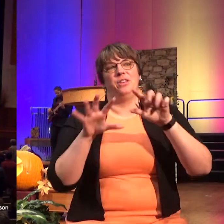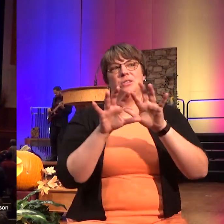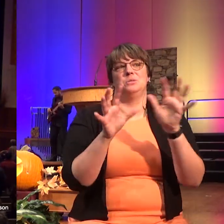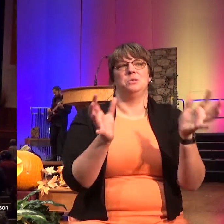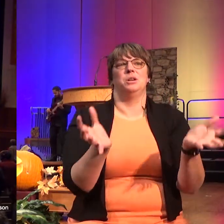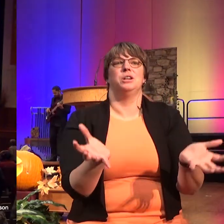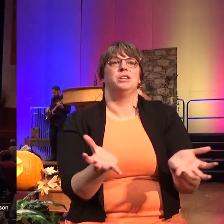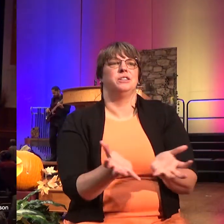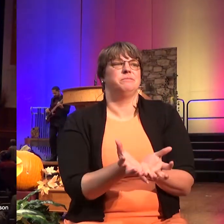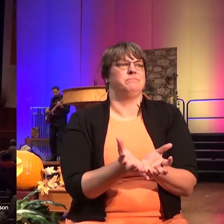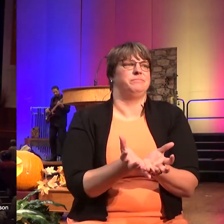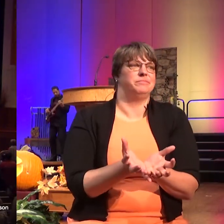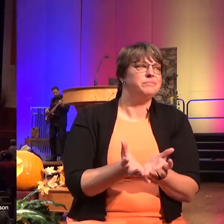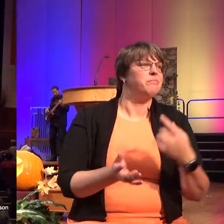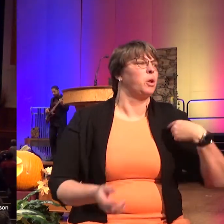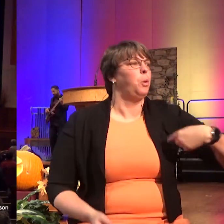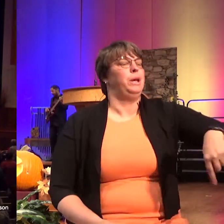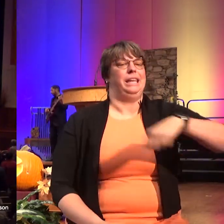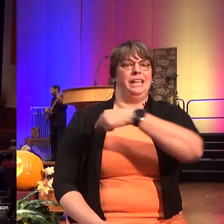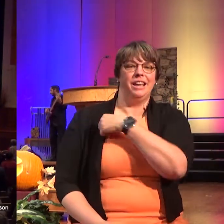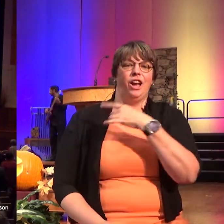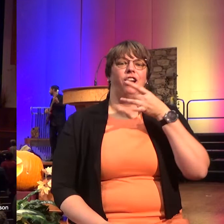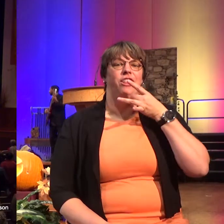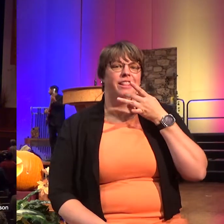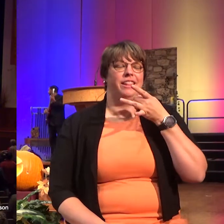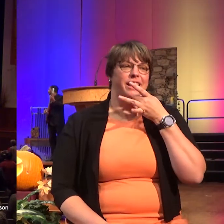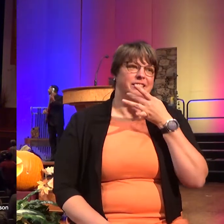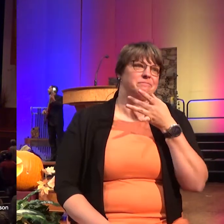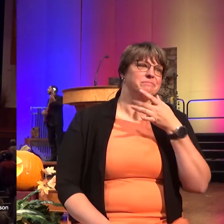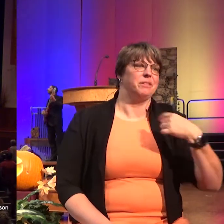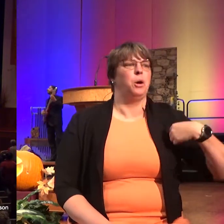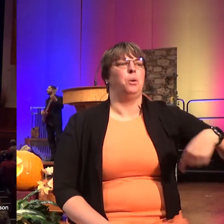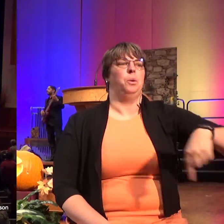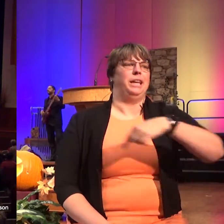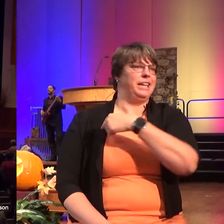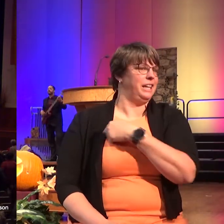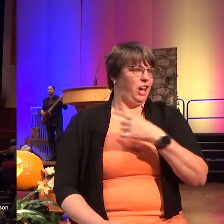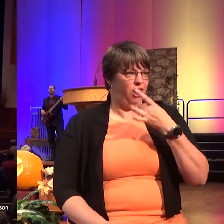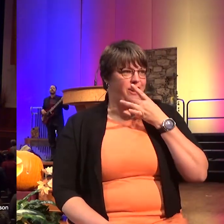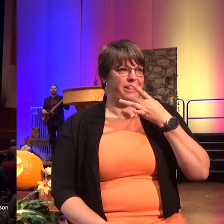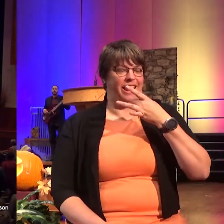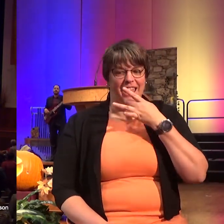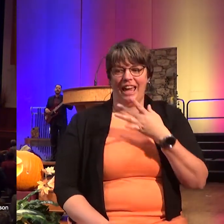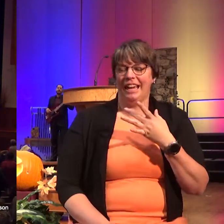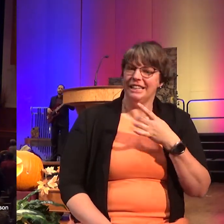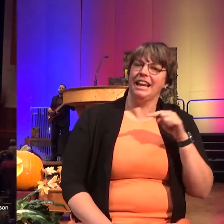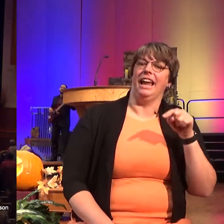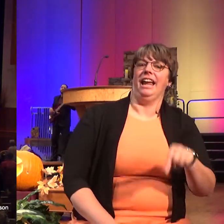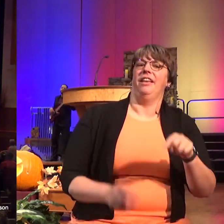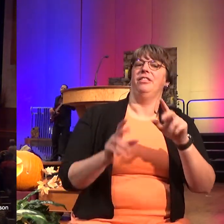world. We are the light. We are the light.